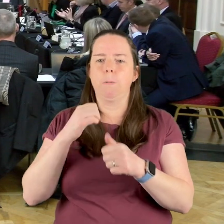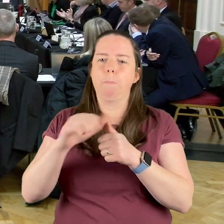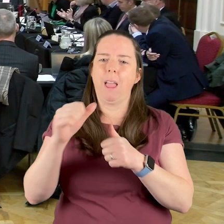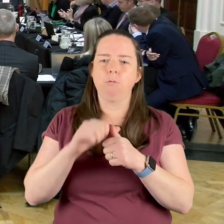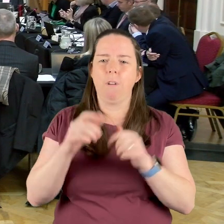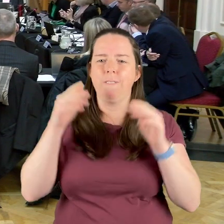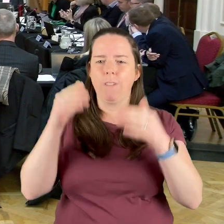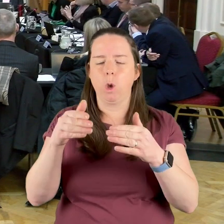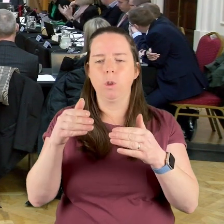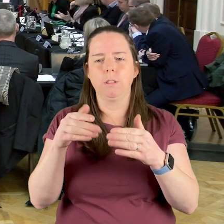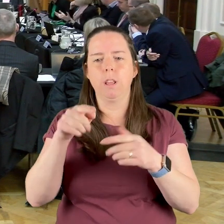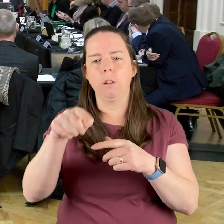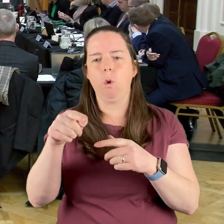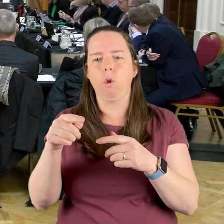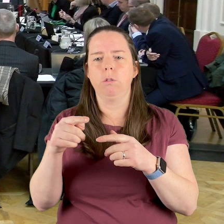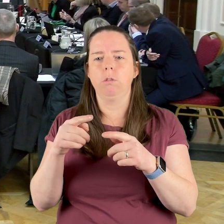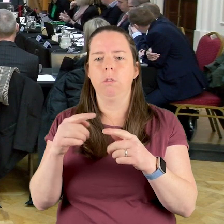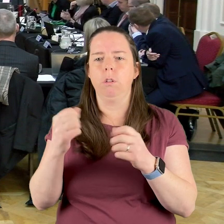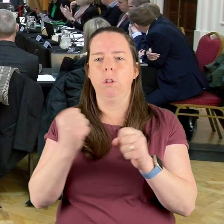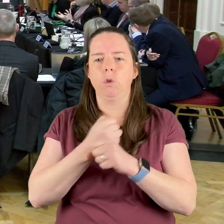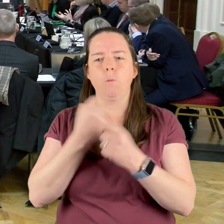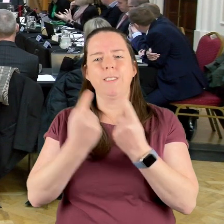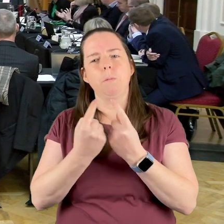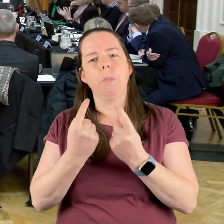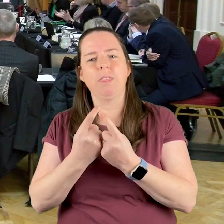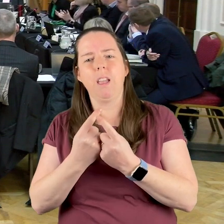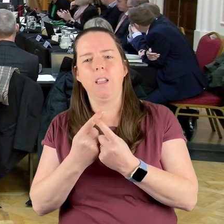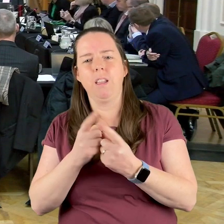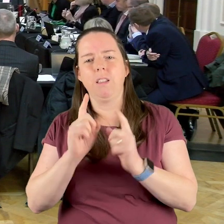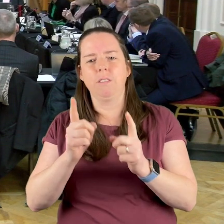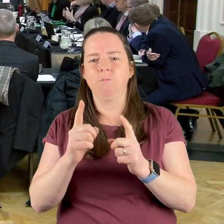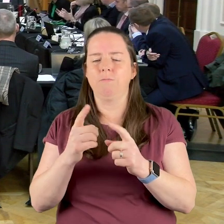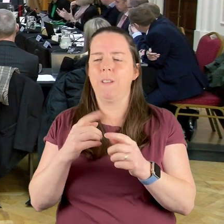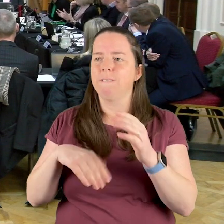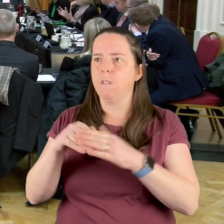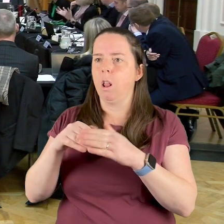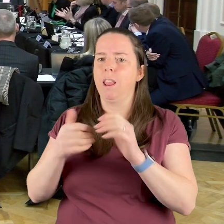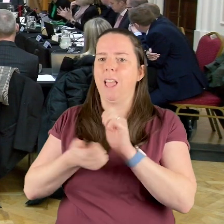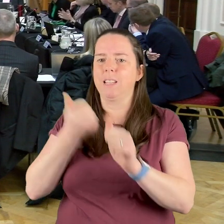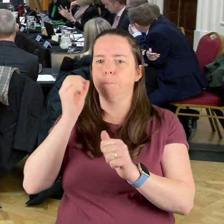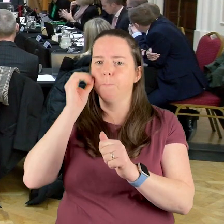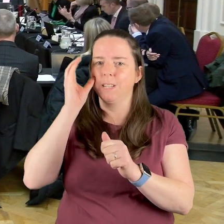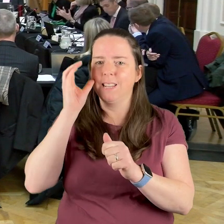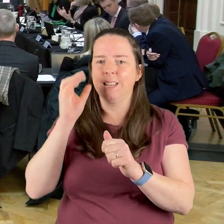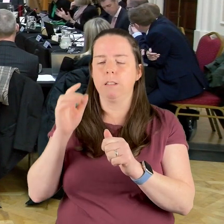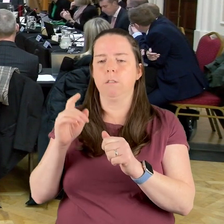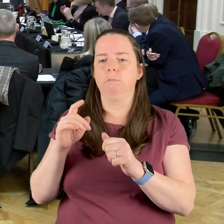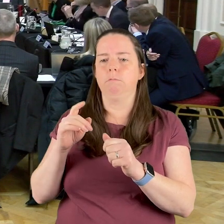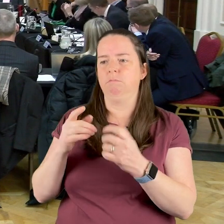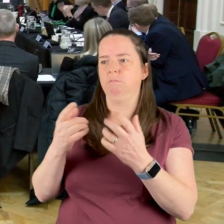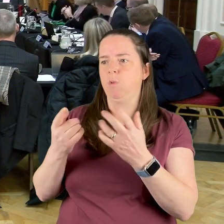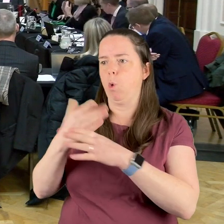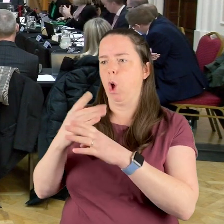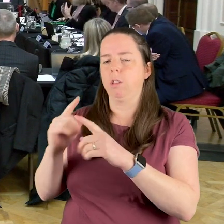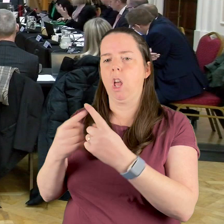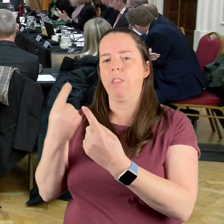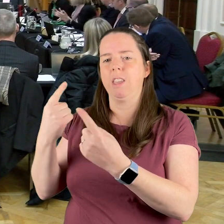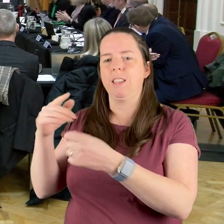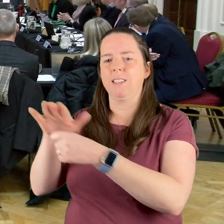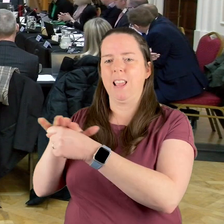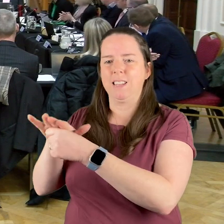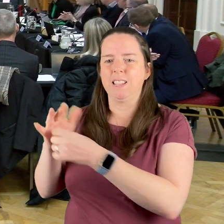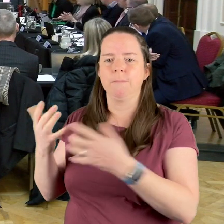acute setting, which really doesn't need to be there, and our acute clinicians would be better off focusing on doing something which needed their